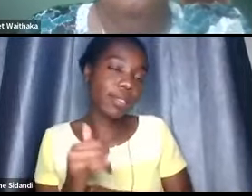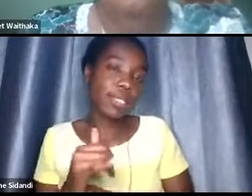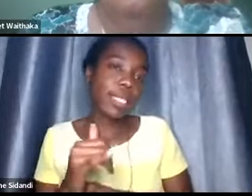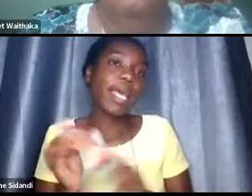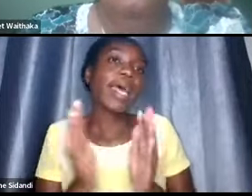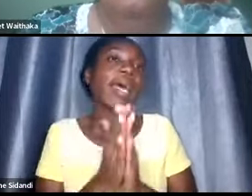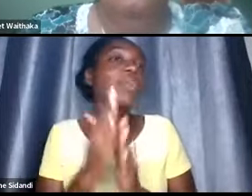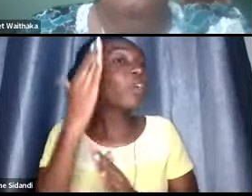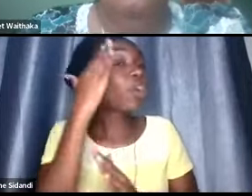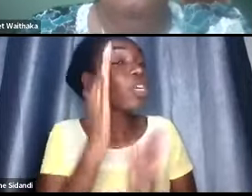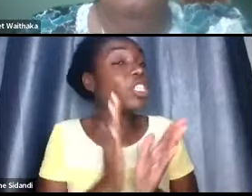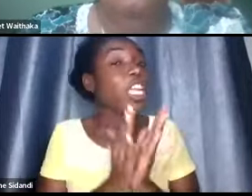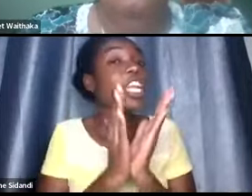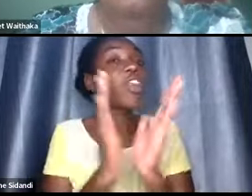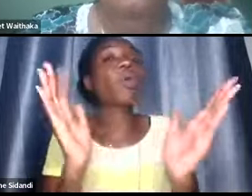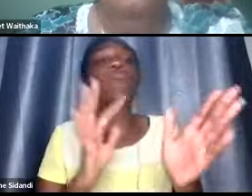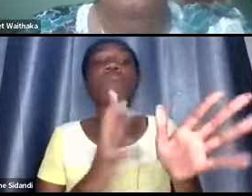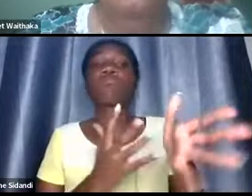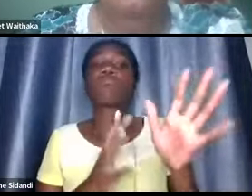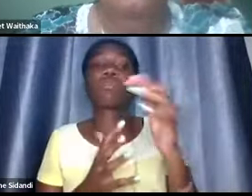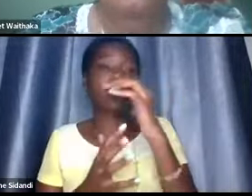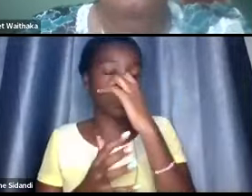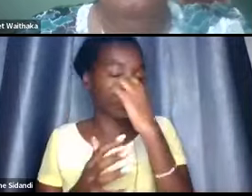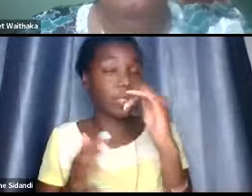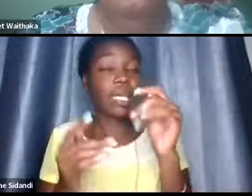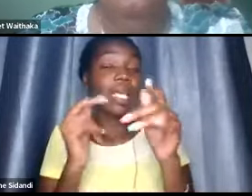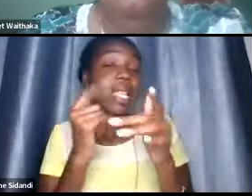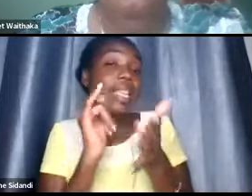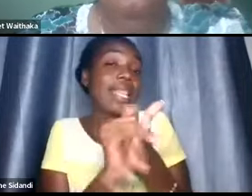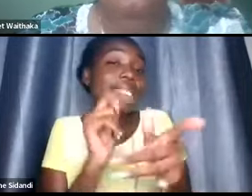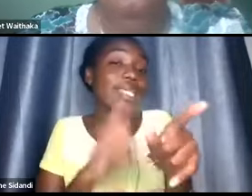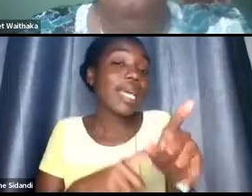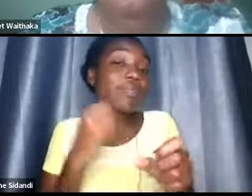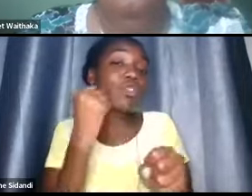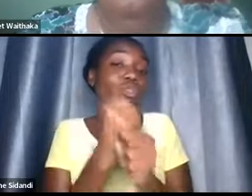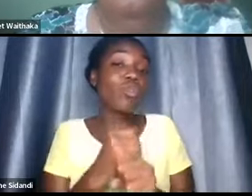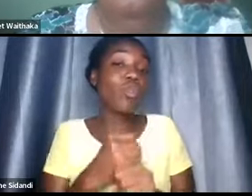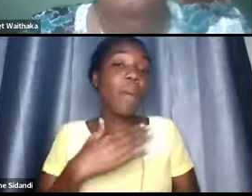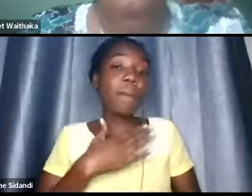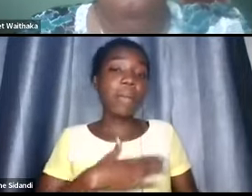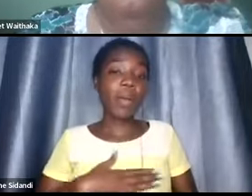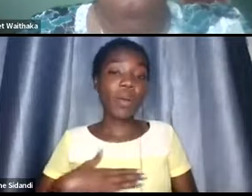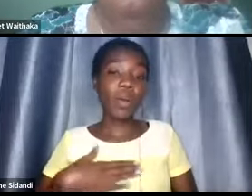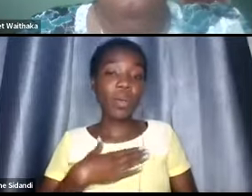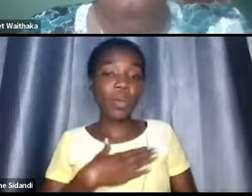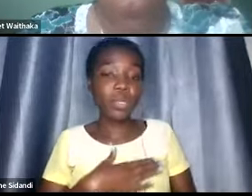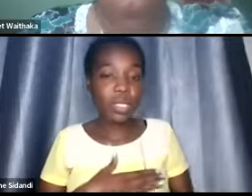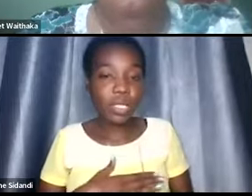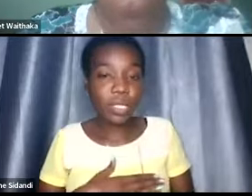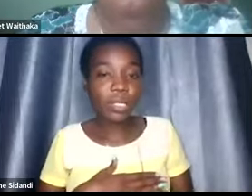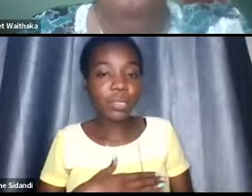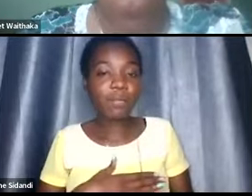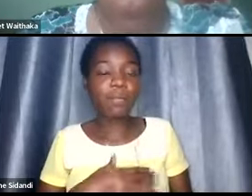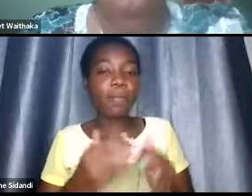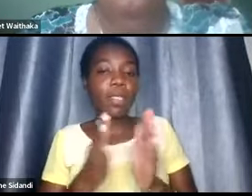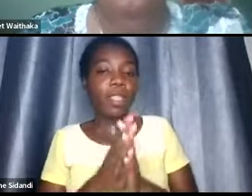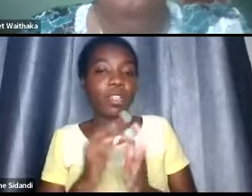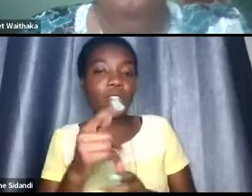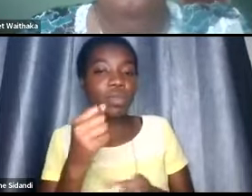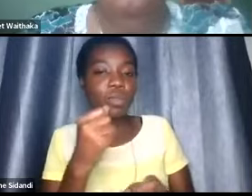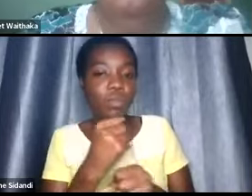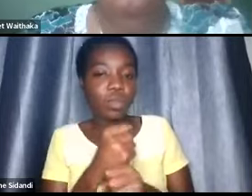general appreciation that when I do biology, biology is applied in many different areas of